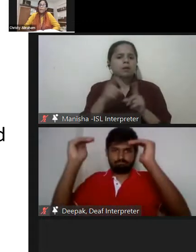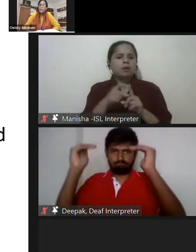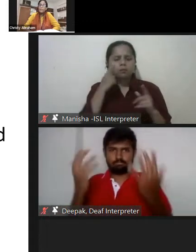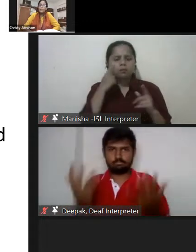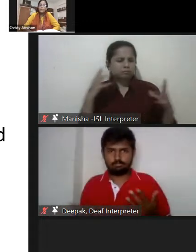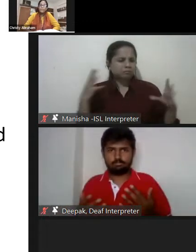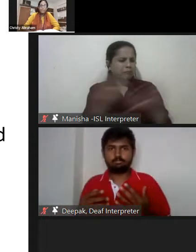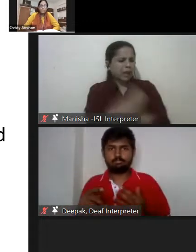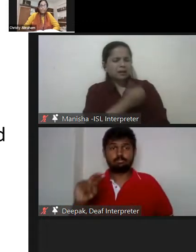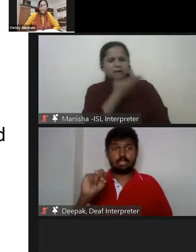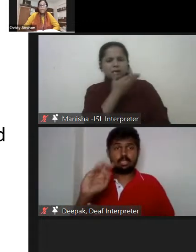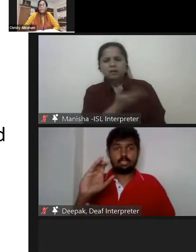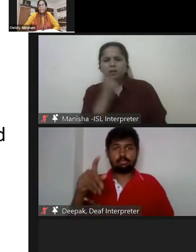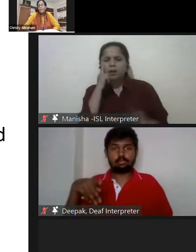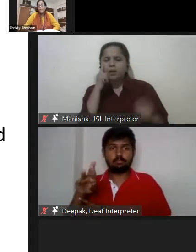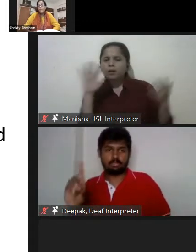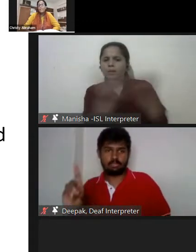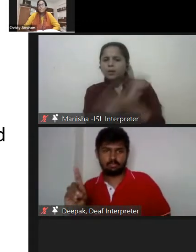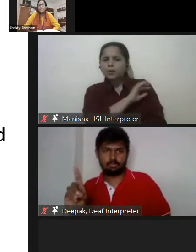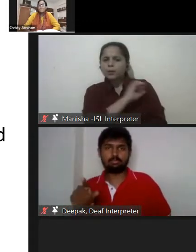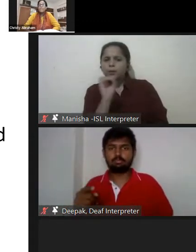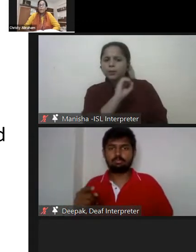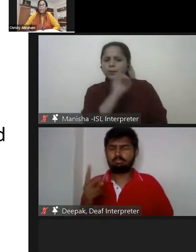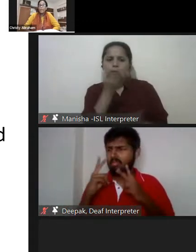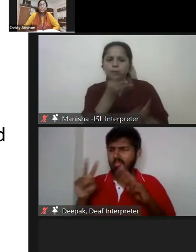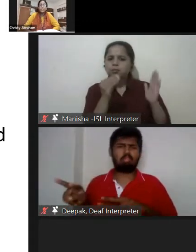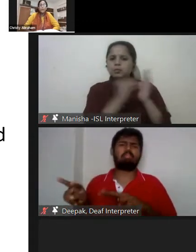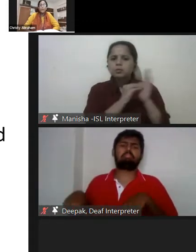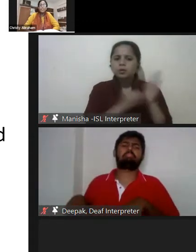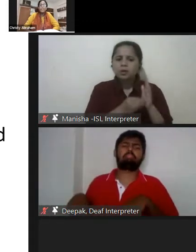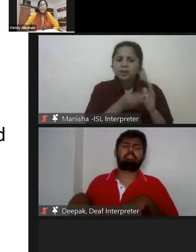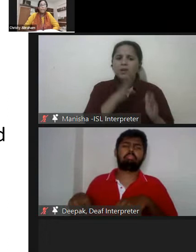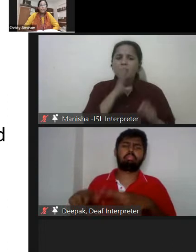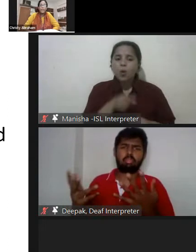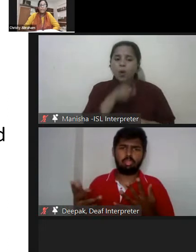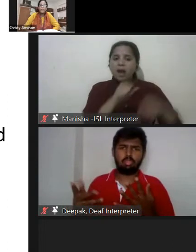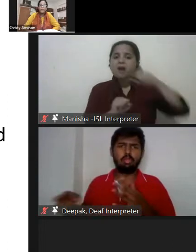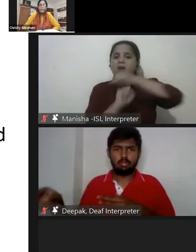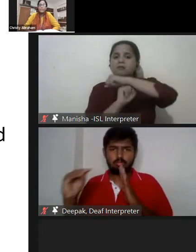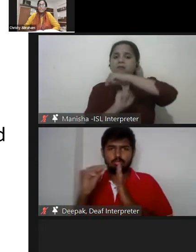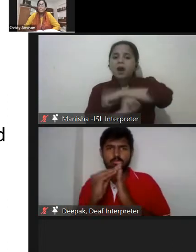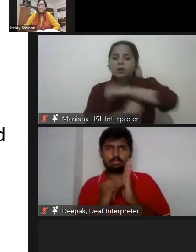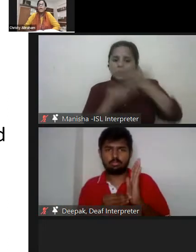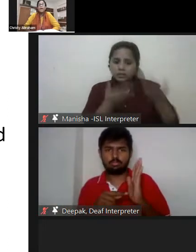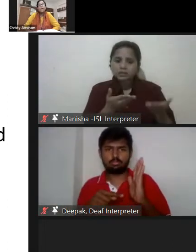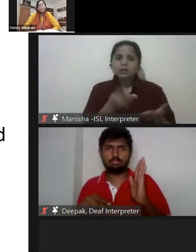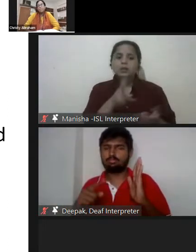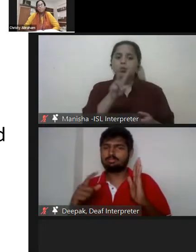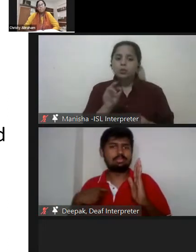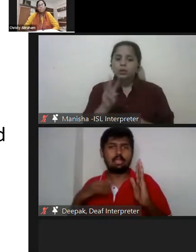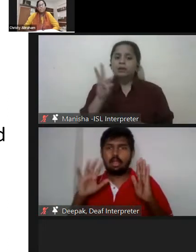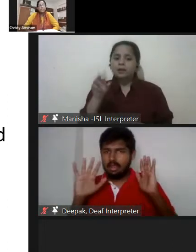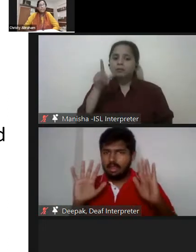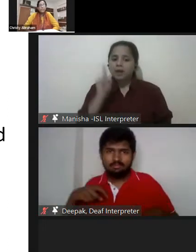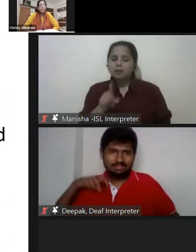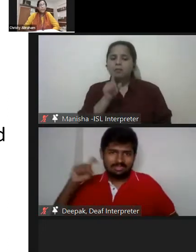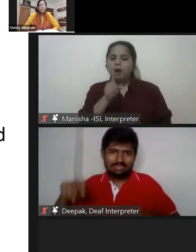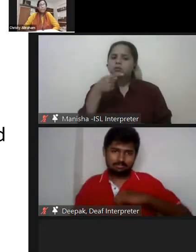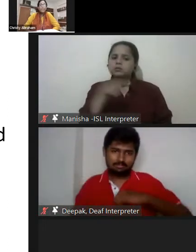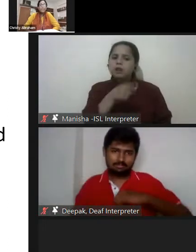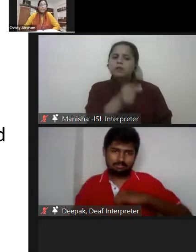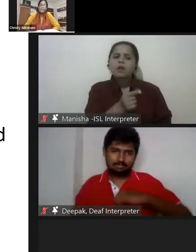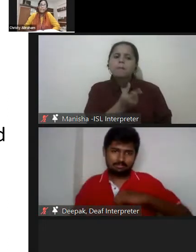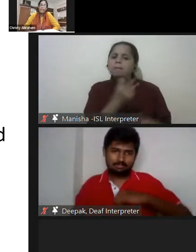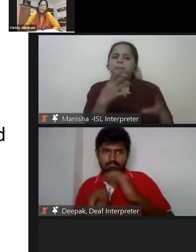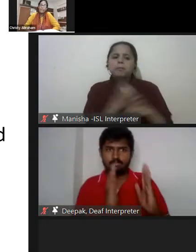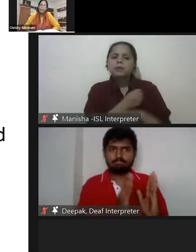gap. The UNCRPD is the foundation upon which Rehab 2030 which to be